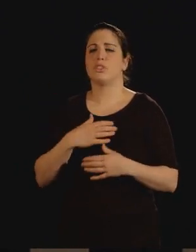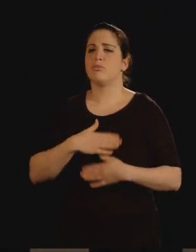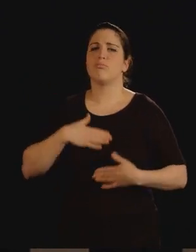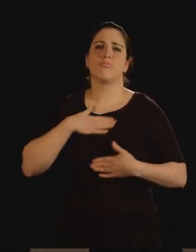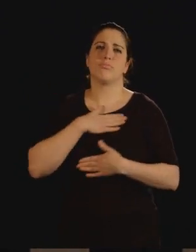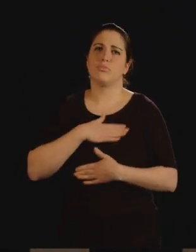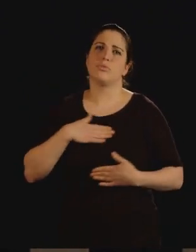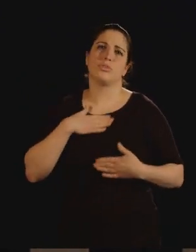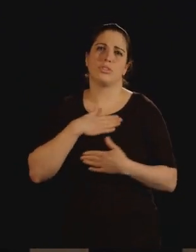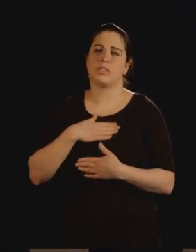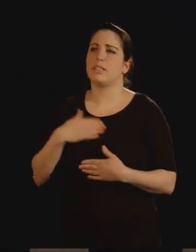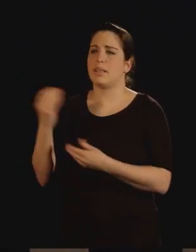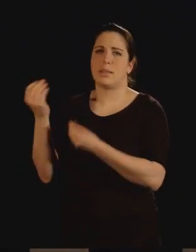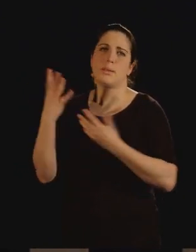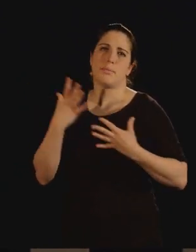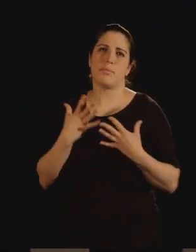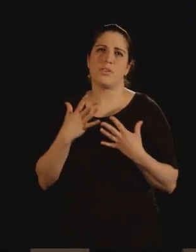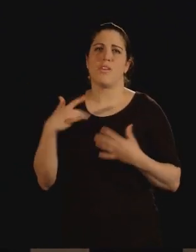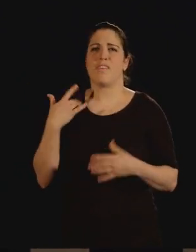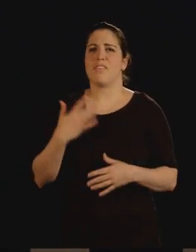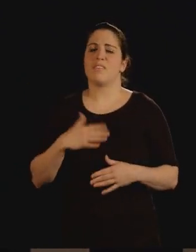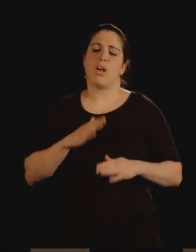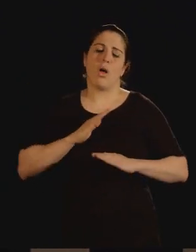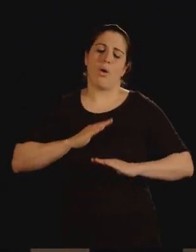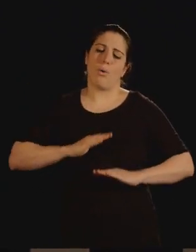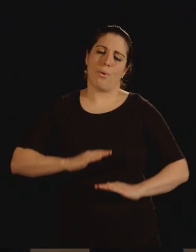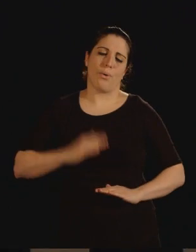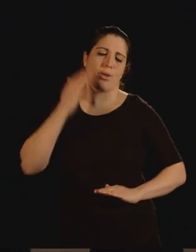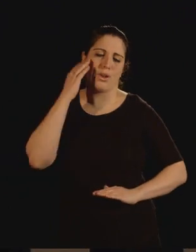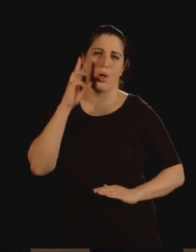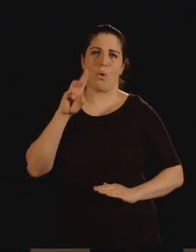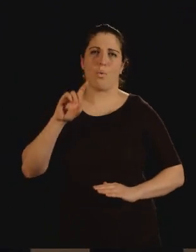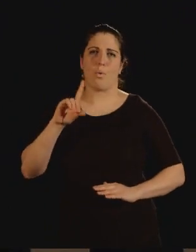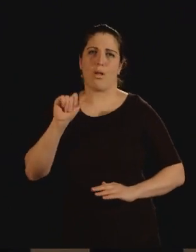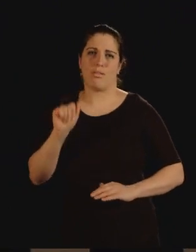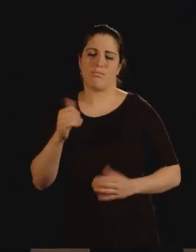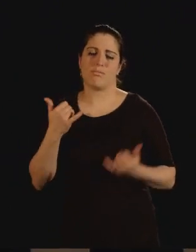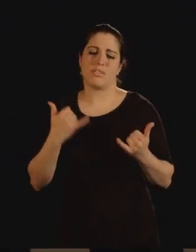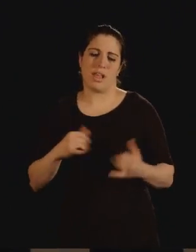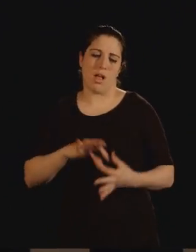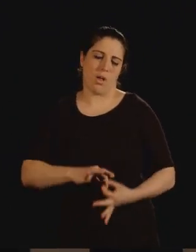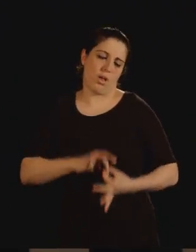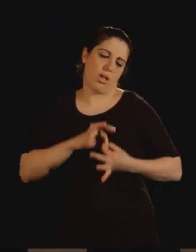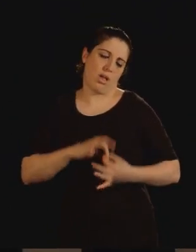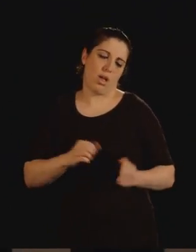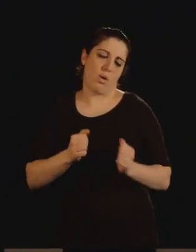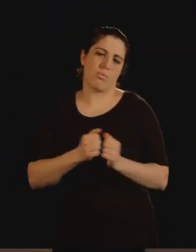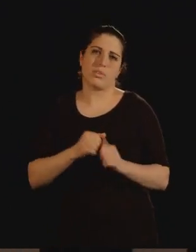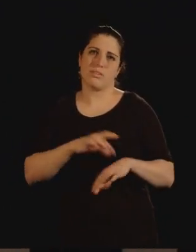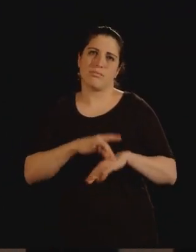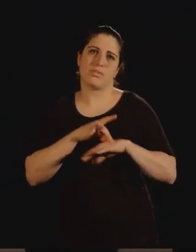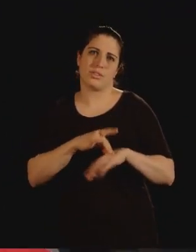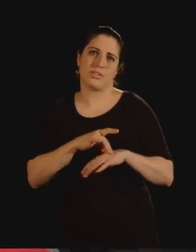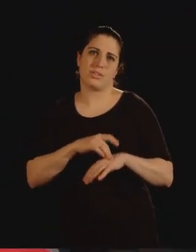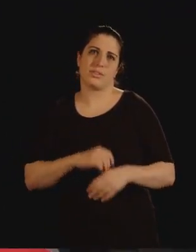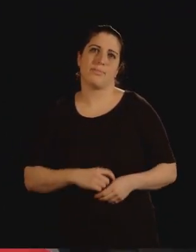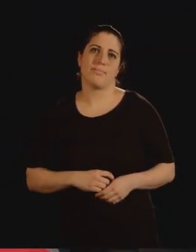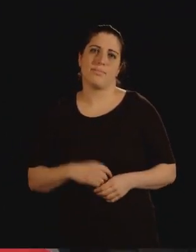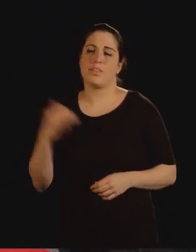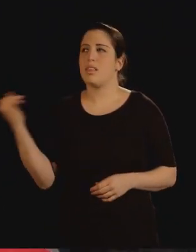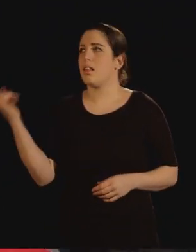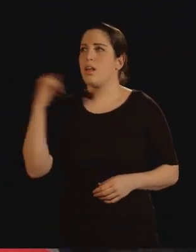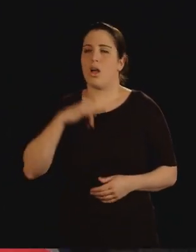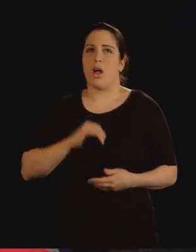now at one with the bio network. You know, their call, it had meant so much to me, because in all my years in the funeral